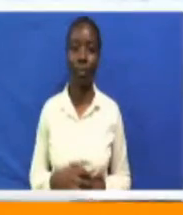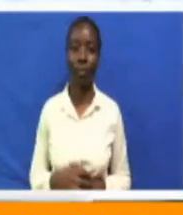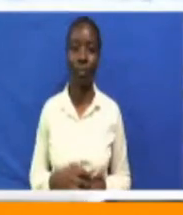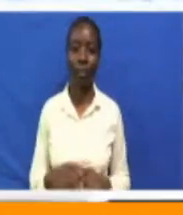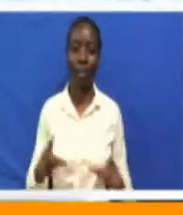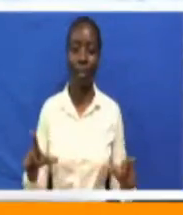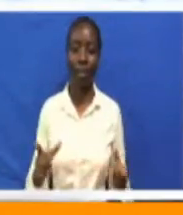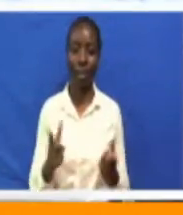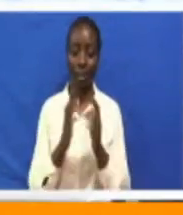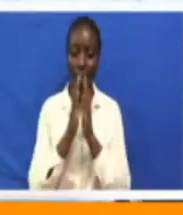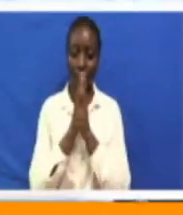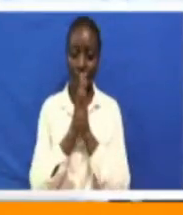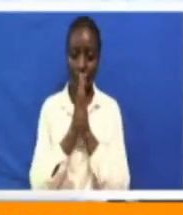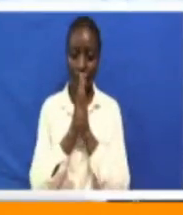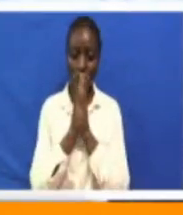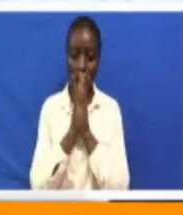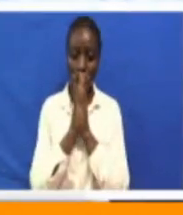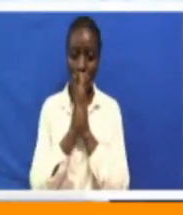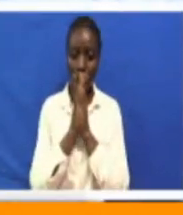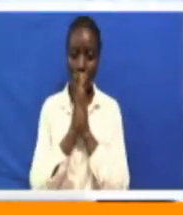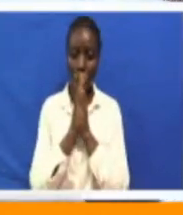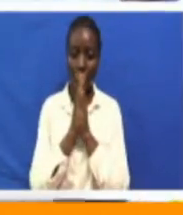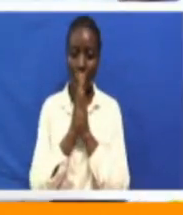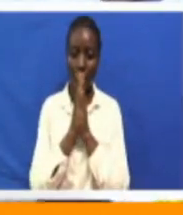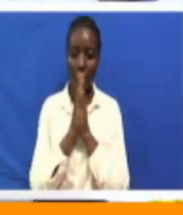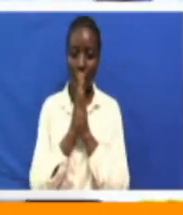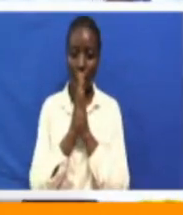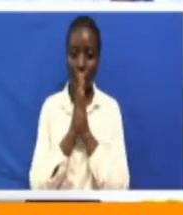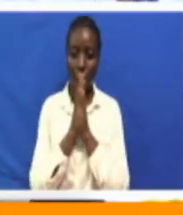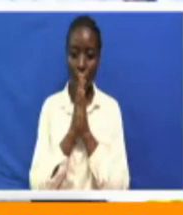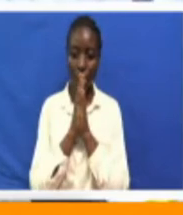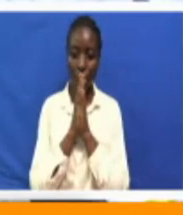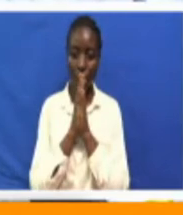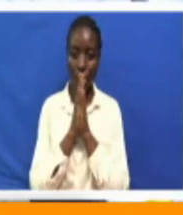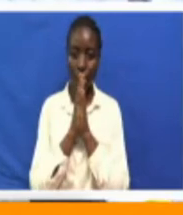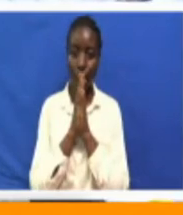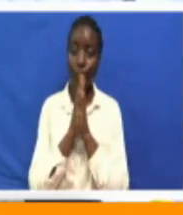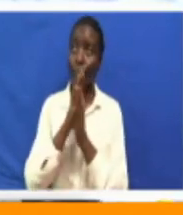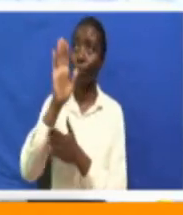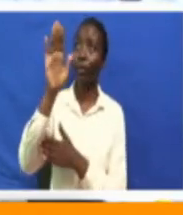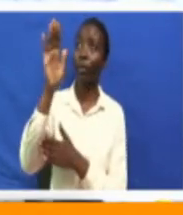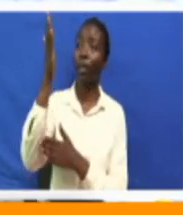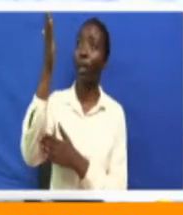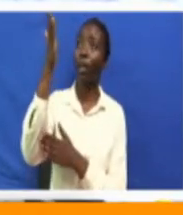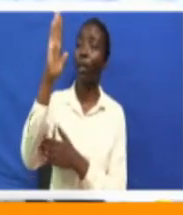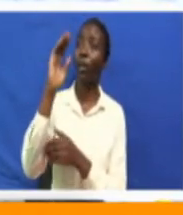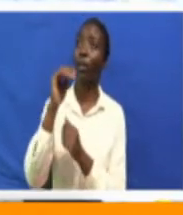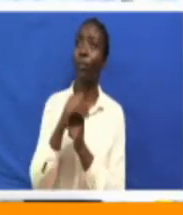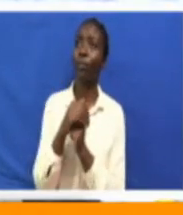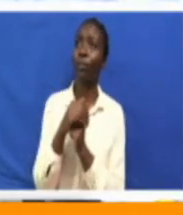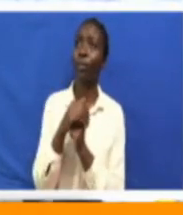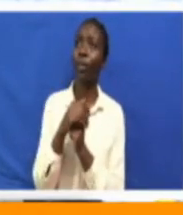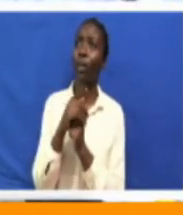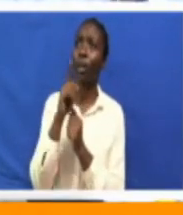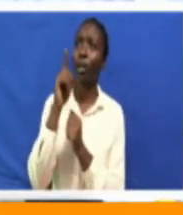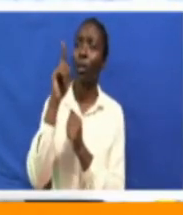to a man hey Hawaii